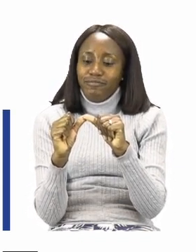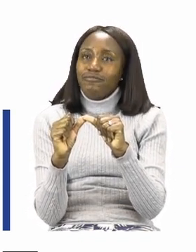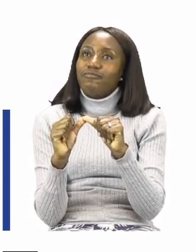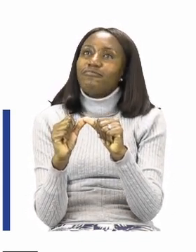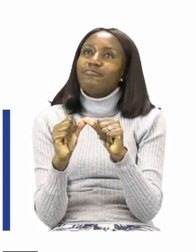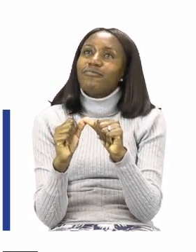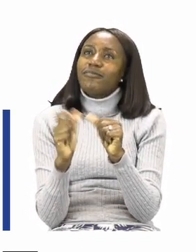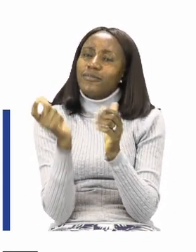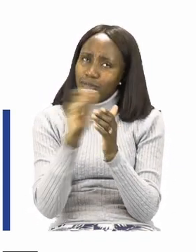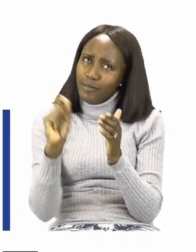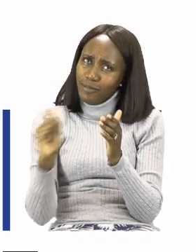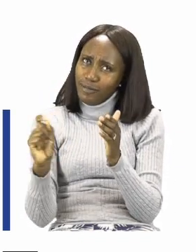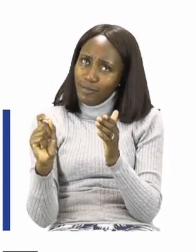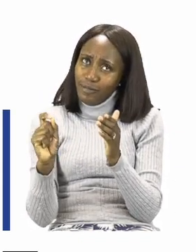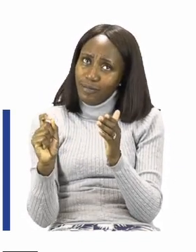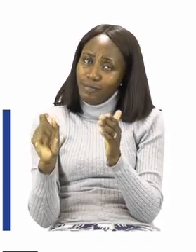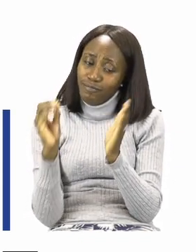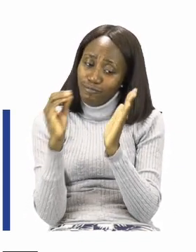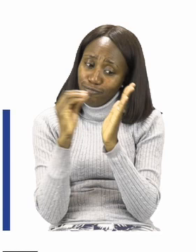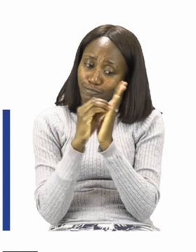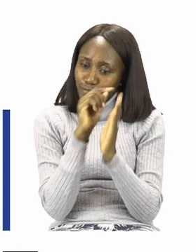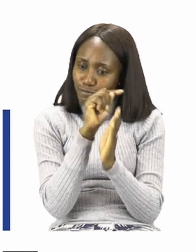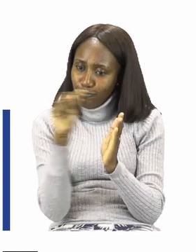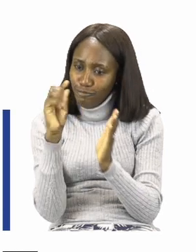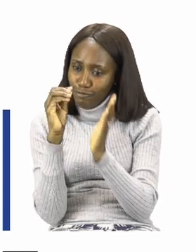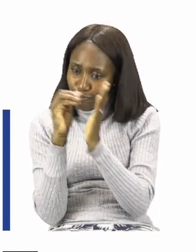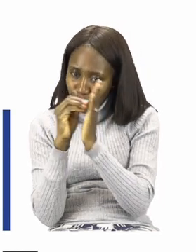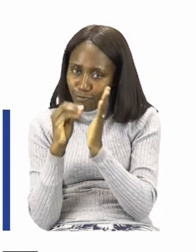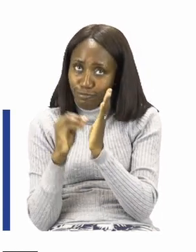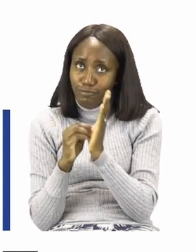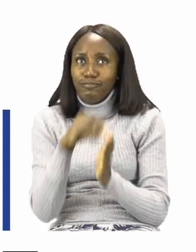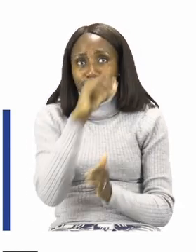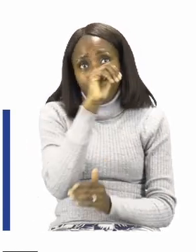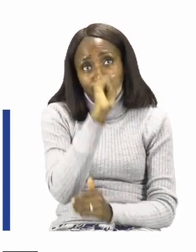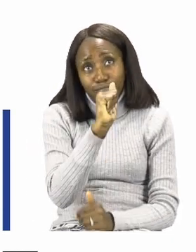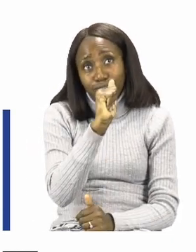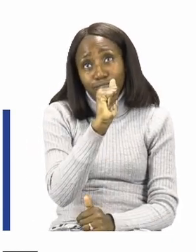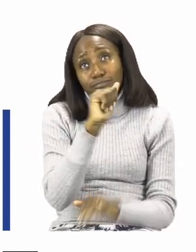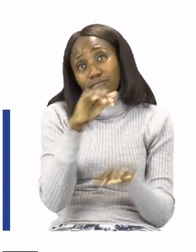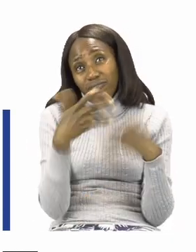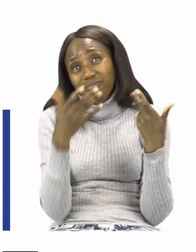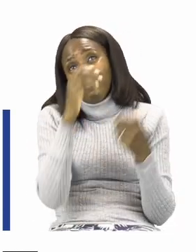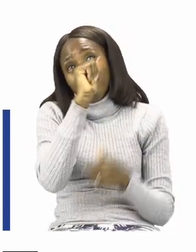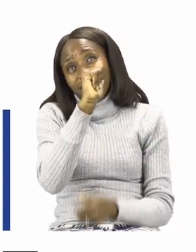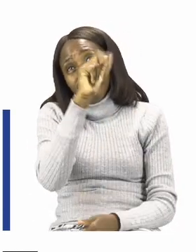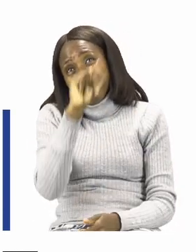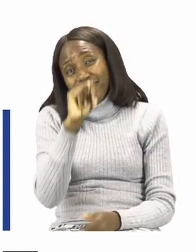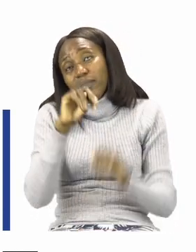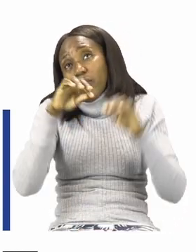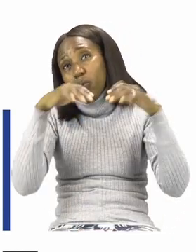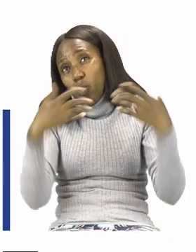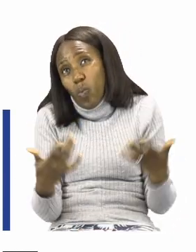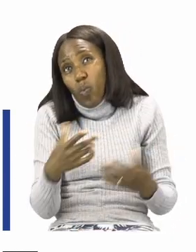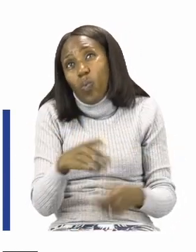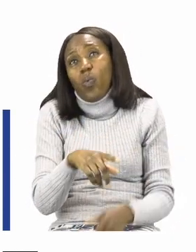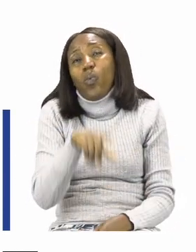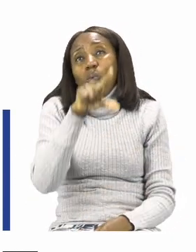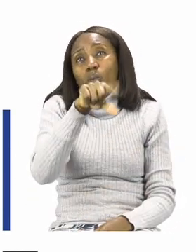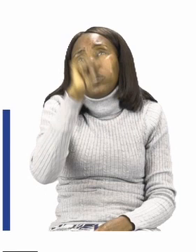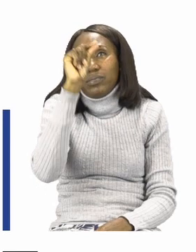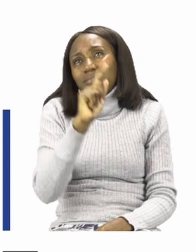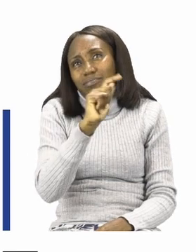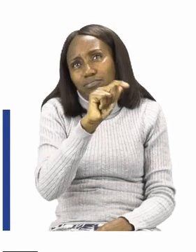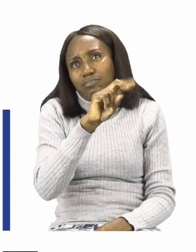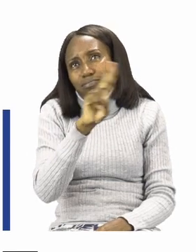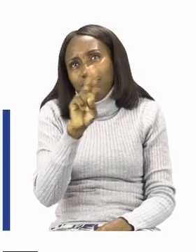says fill in the blanks with a, an, or the.